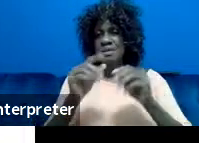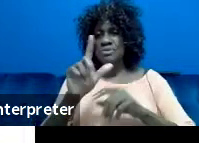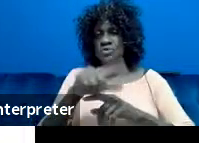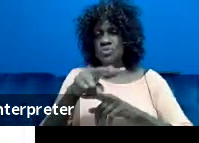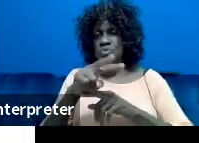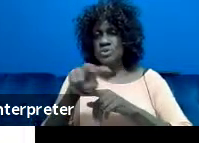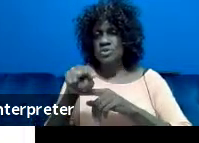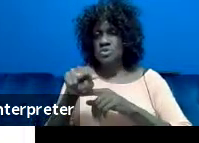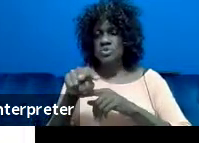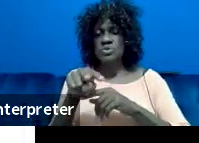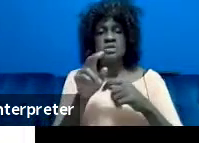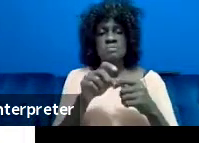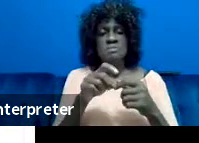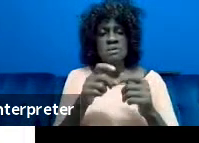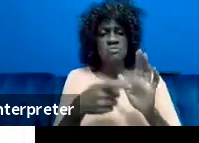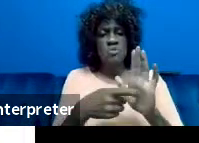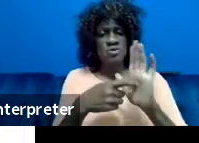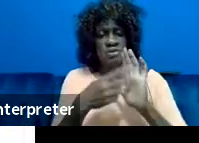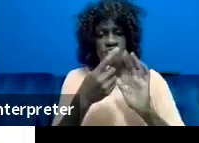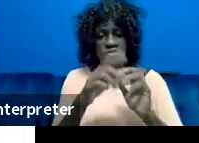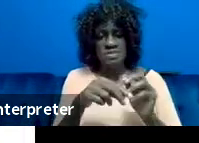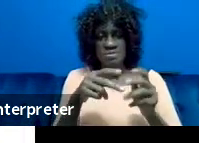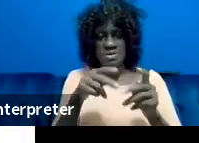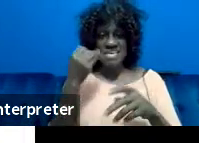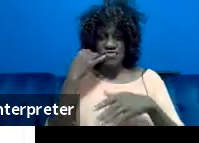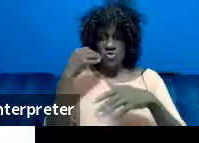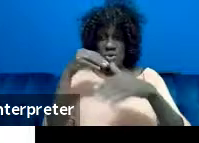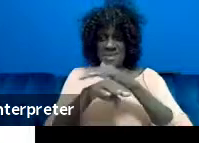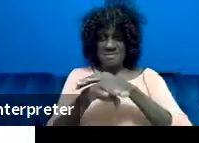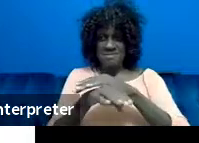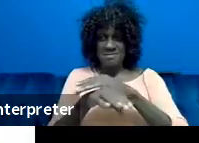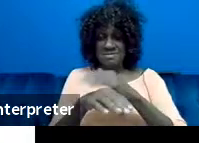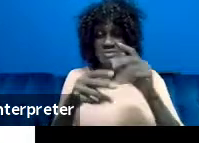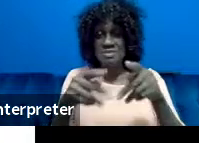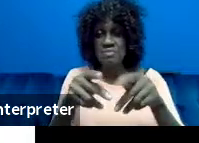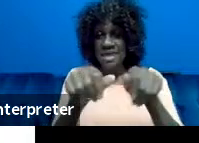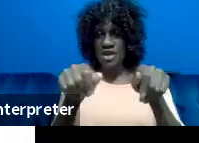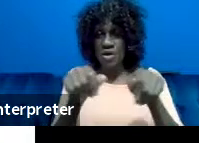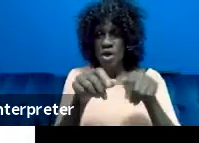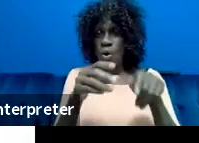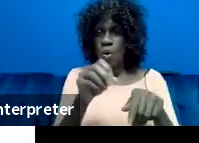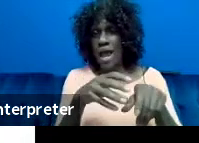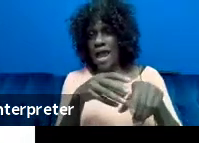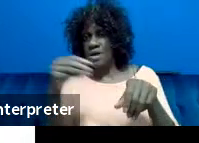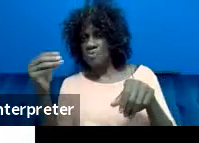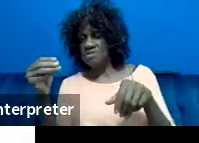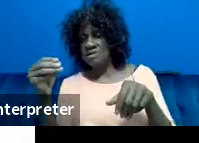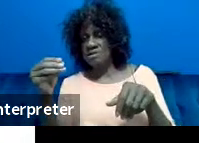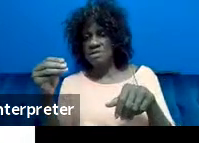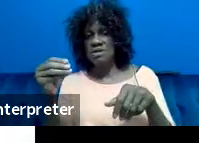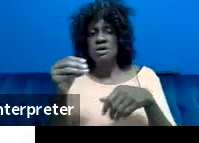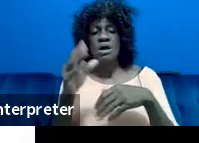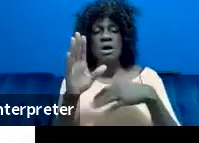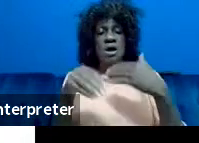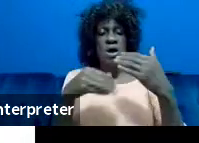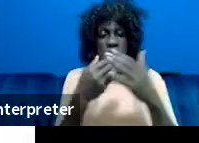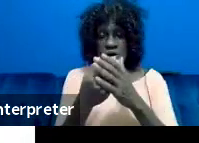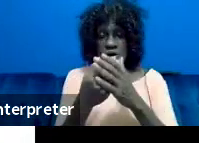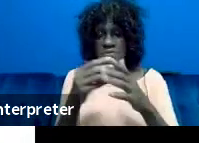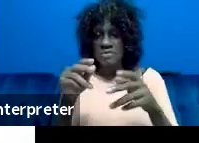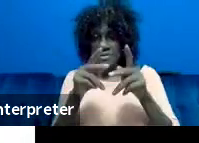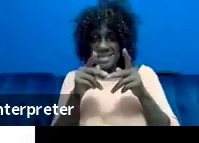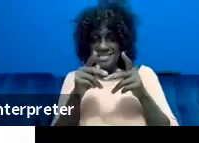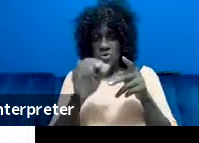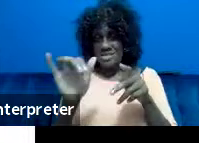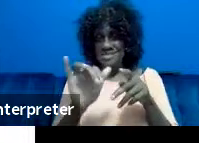requirements for that route, whether you're inside the play area or outside the play area. Remember, all elements, spaces, and facilities on the